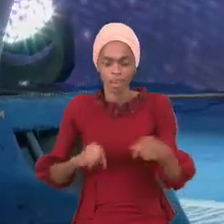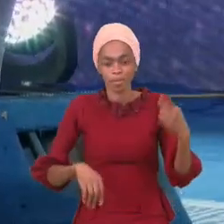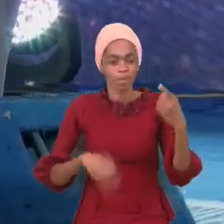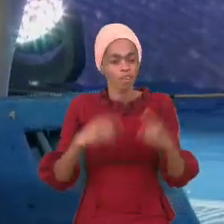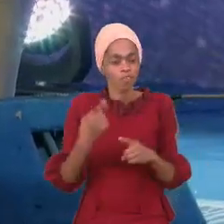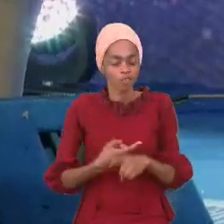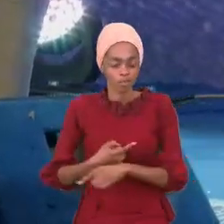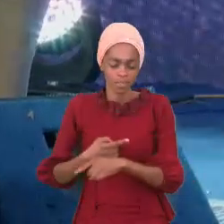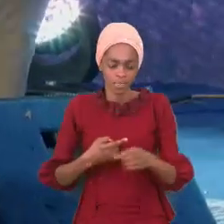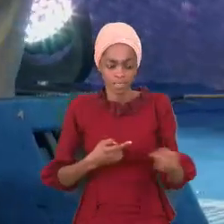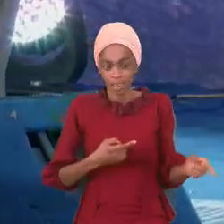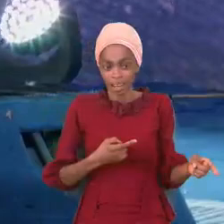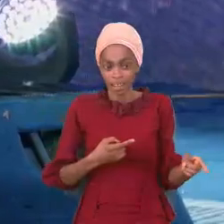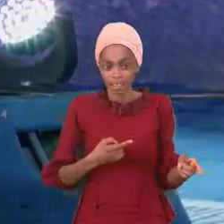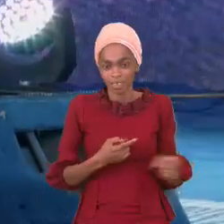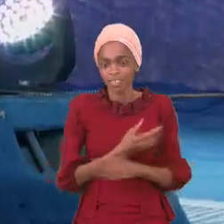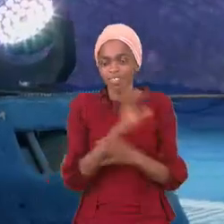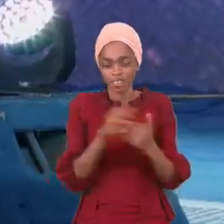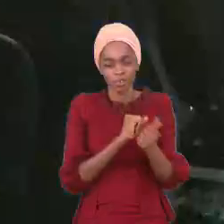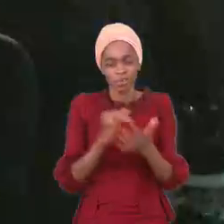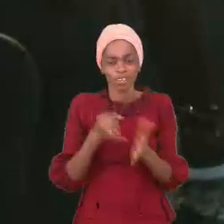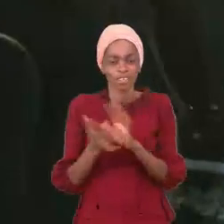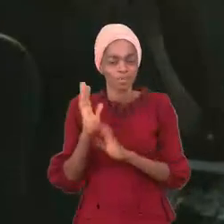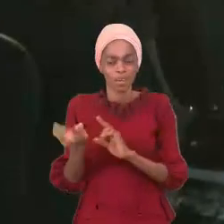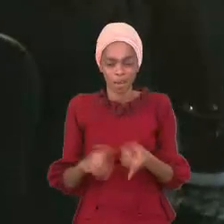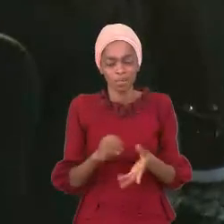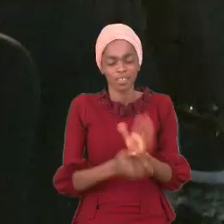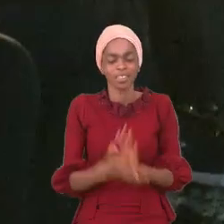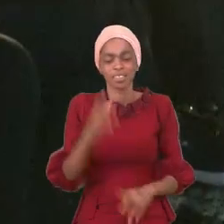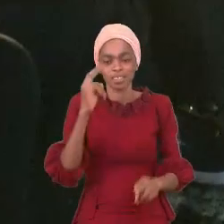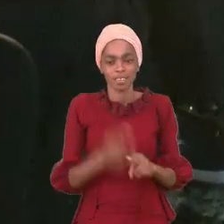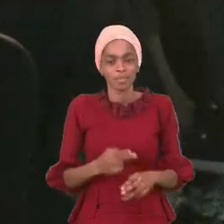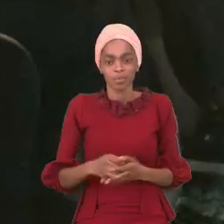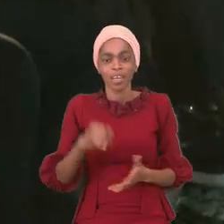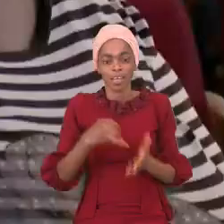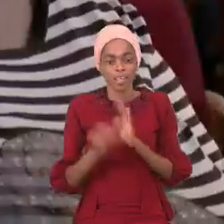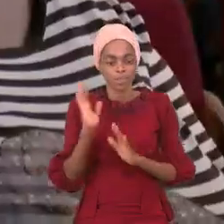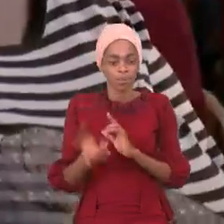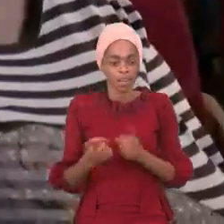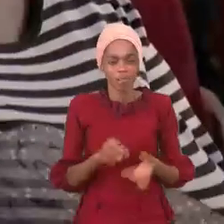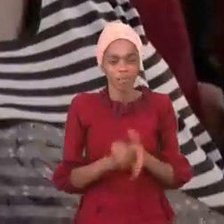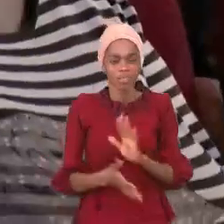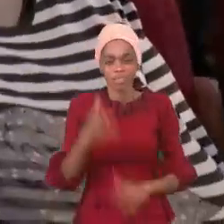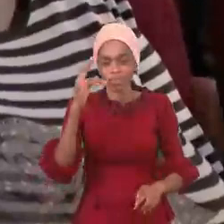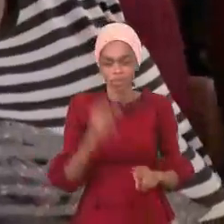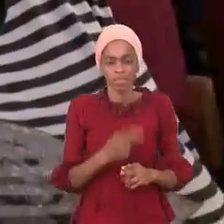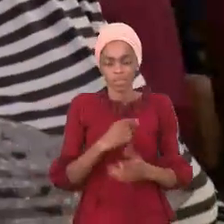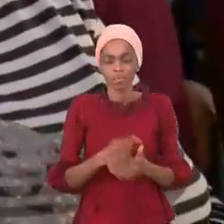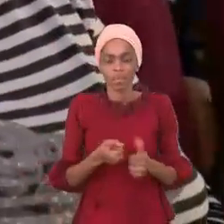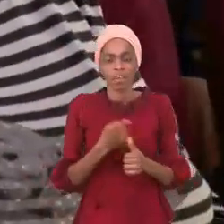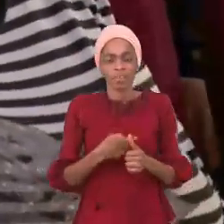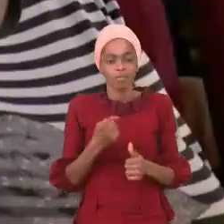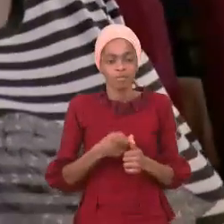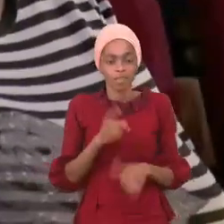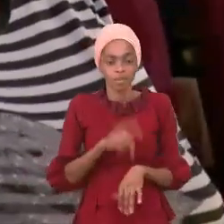their destructions. It will happen. I said it will happen. Look at 1 Peter